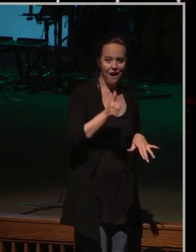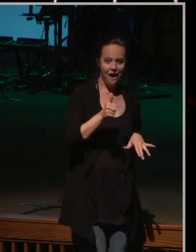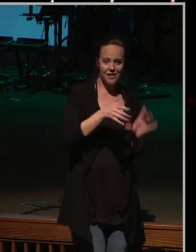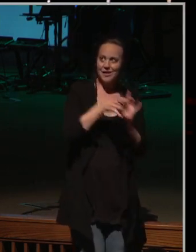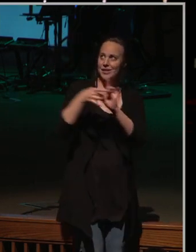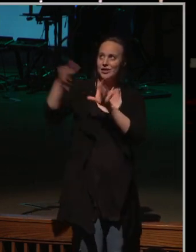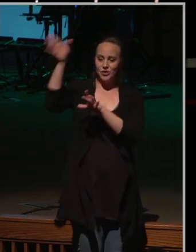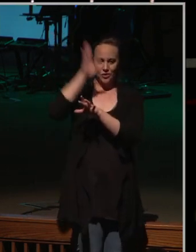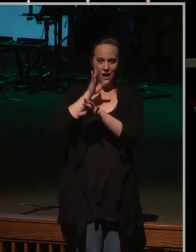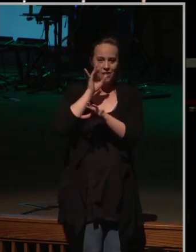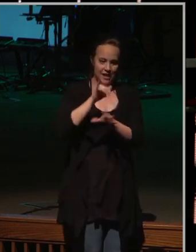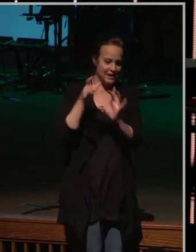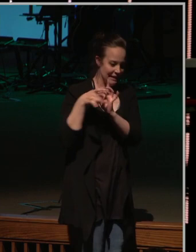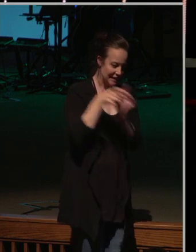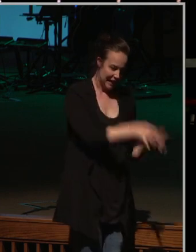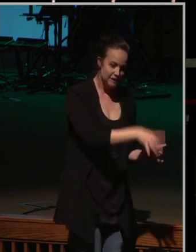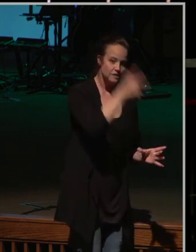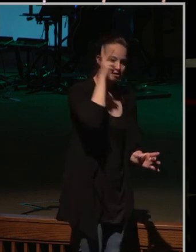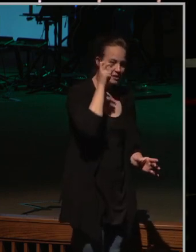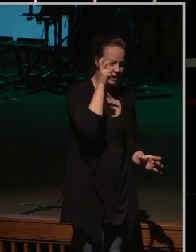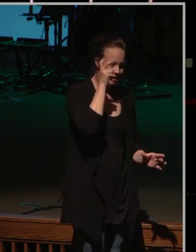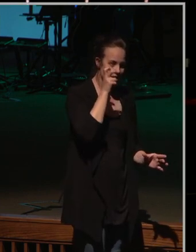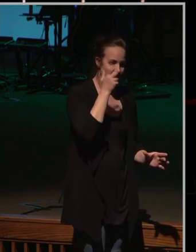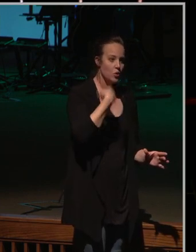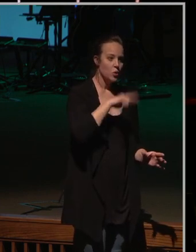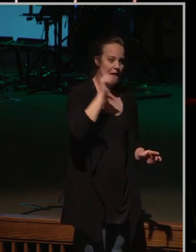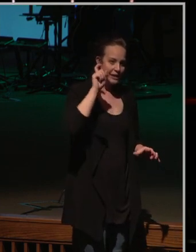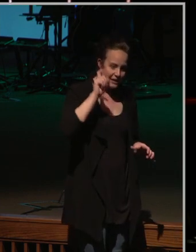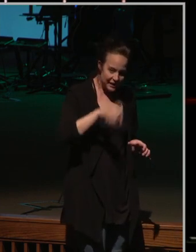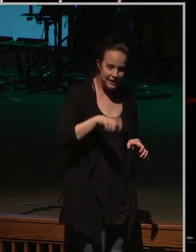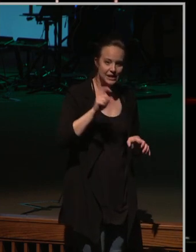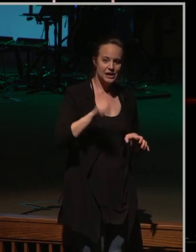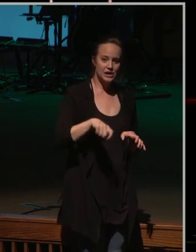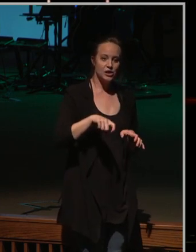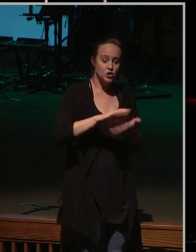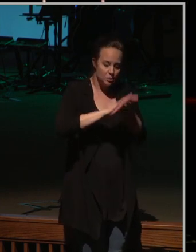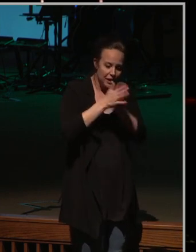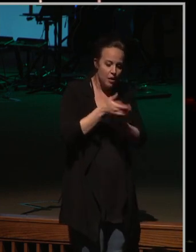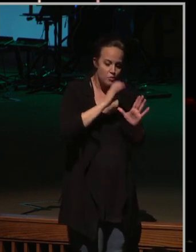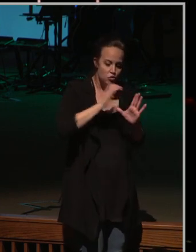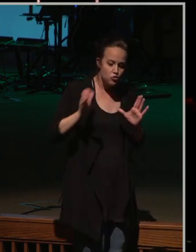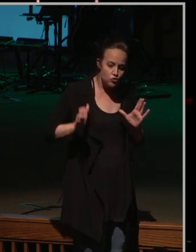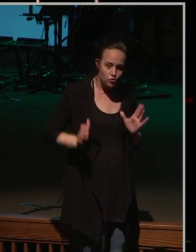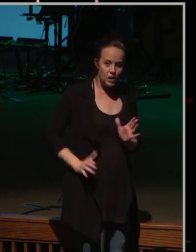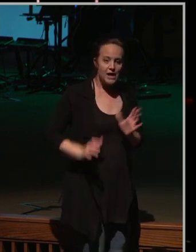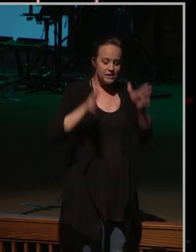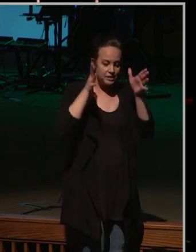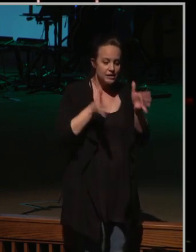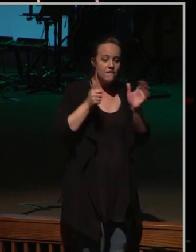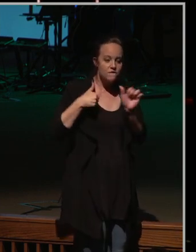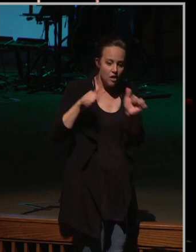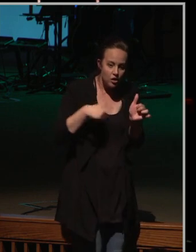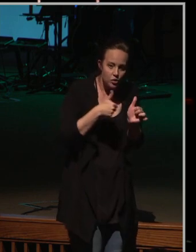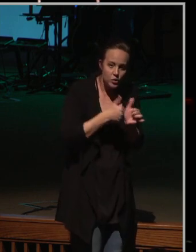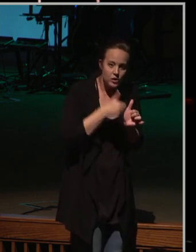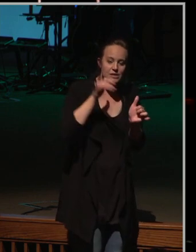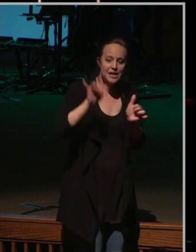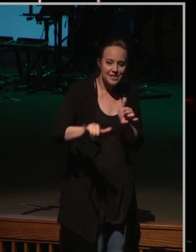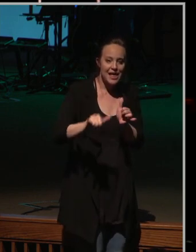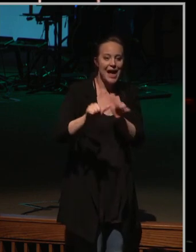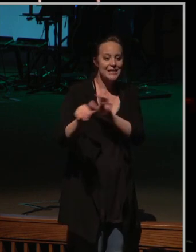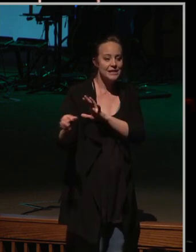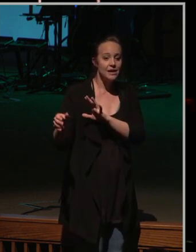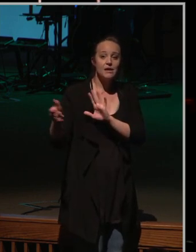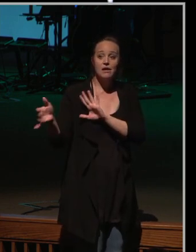God. And so we, as Christ followers, should be people of truth and integrity. We should be imitators of the God we